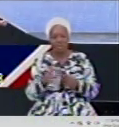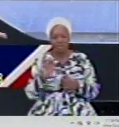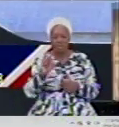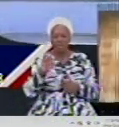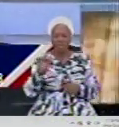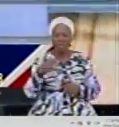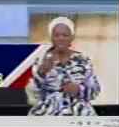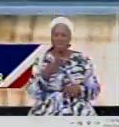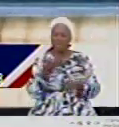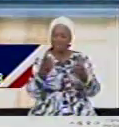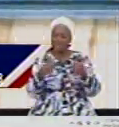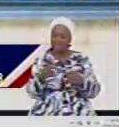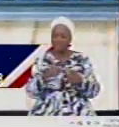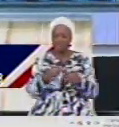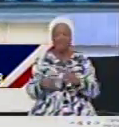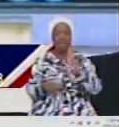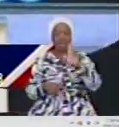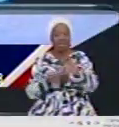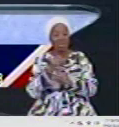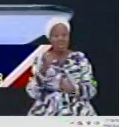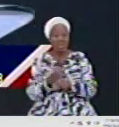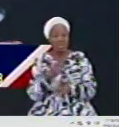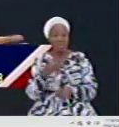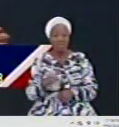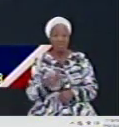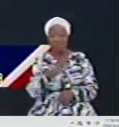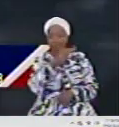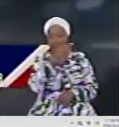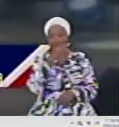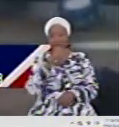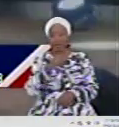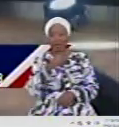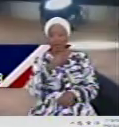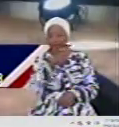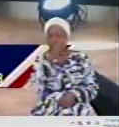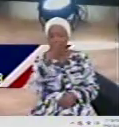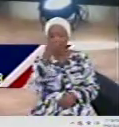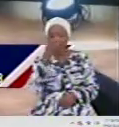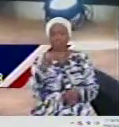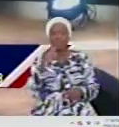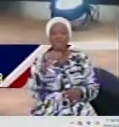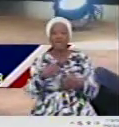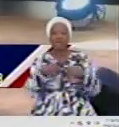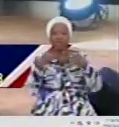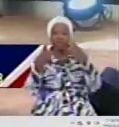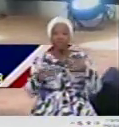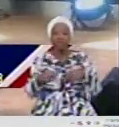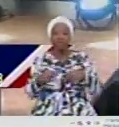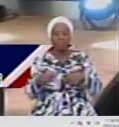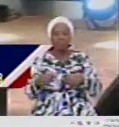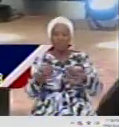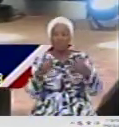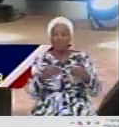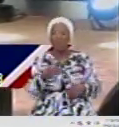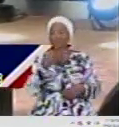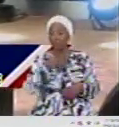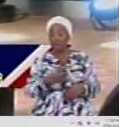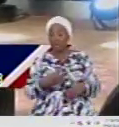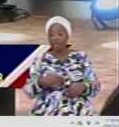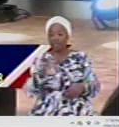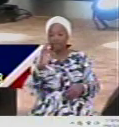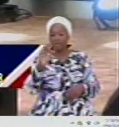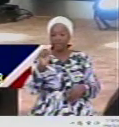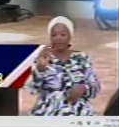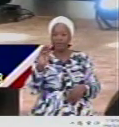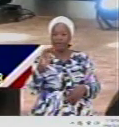said, 3 years of famine have come and gone. Well, the fourth year of famine. And that